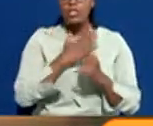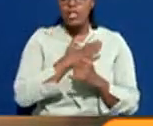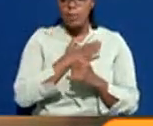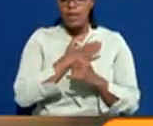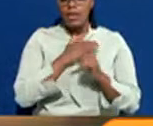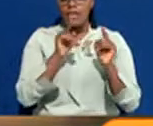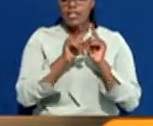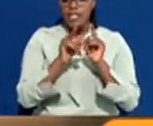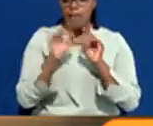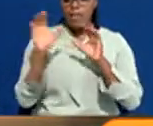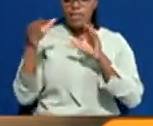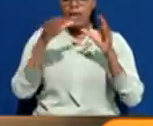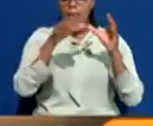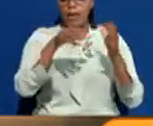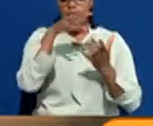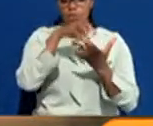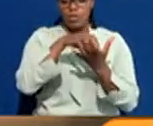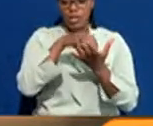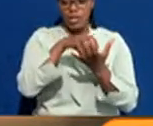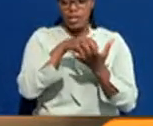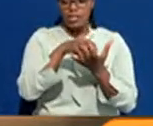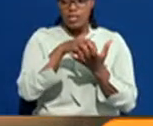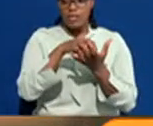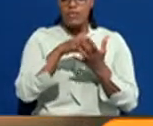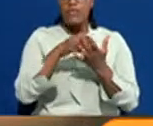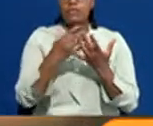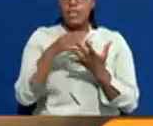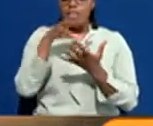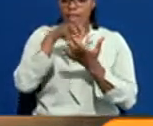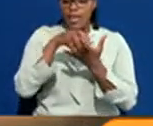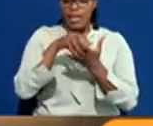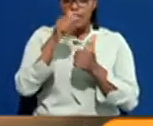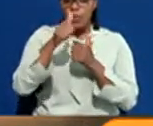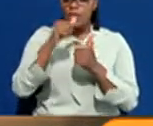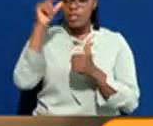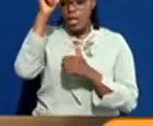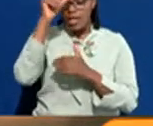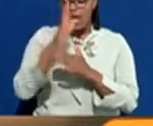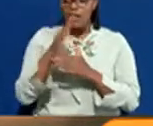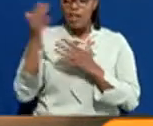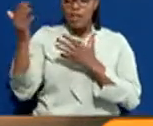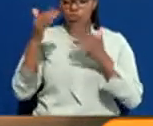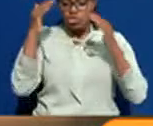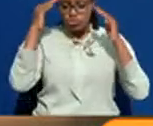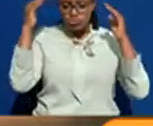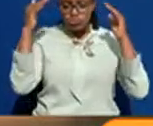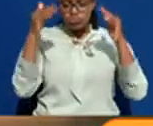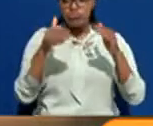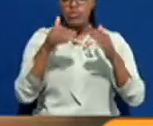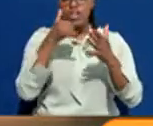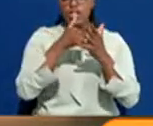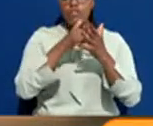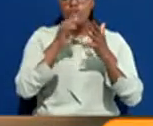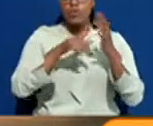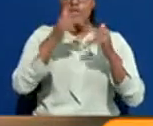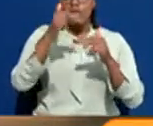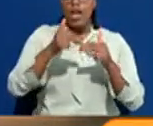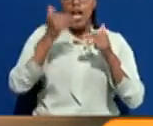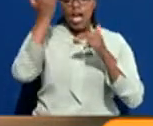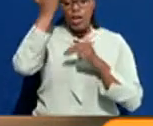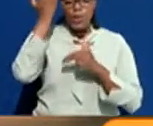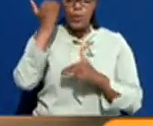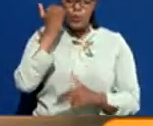as parties to the case. The case Governor Sonko brought to our attention involved High Court